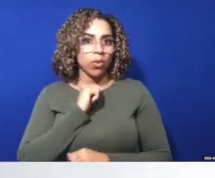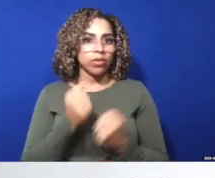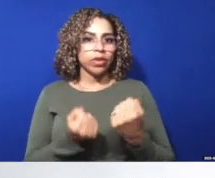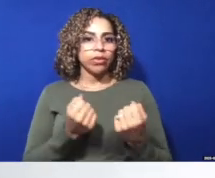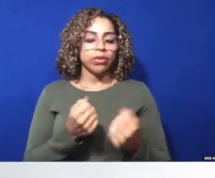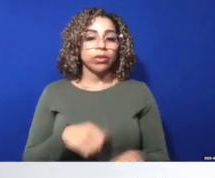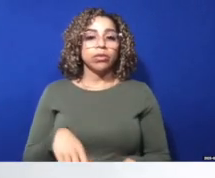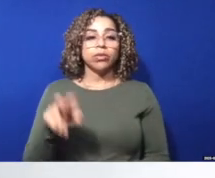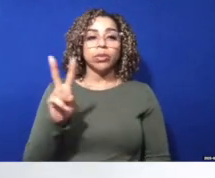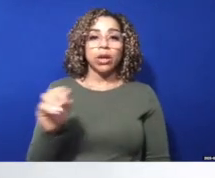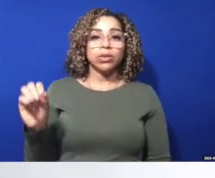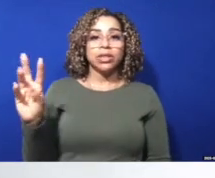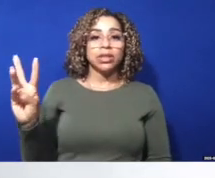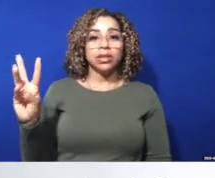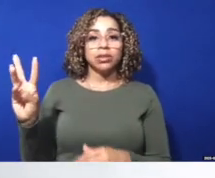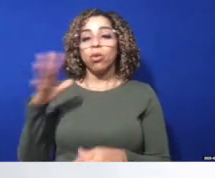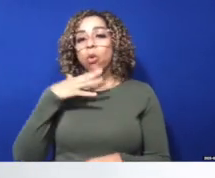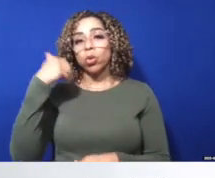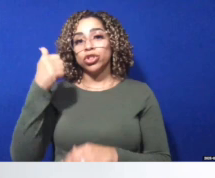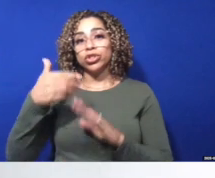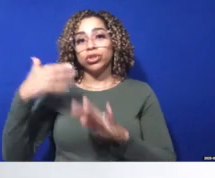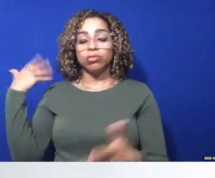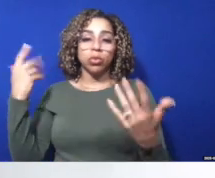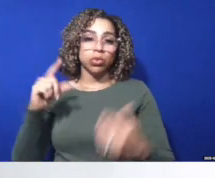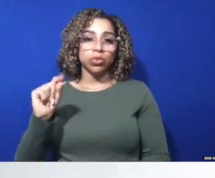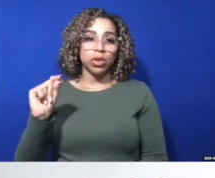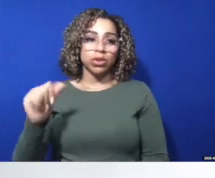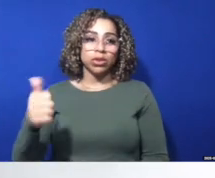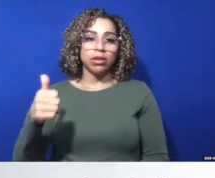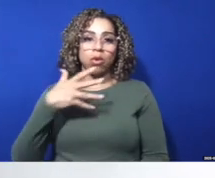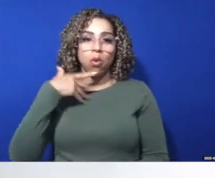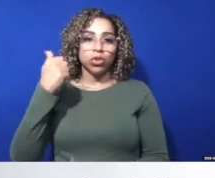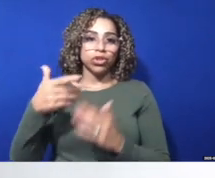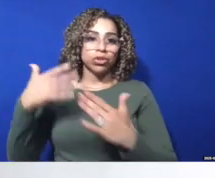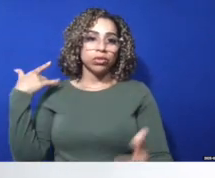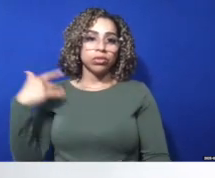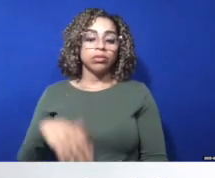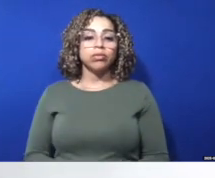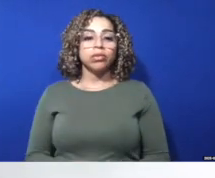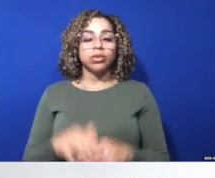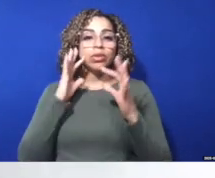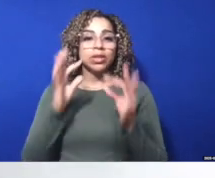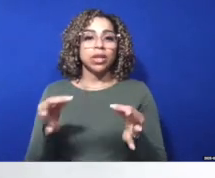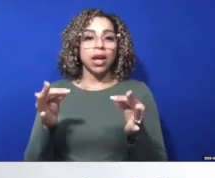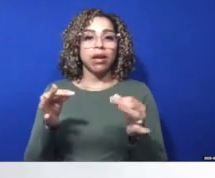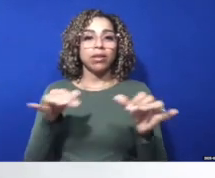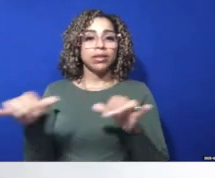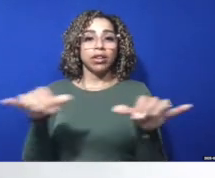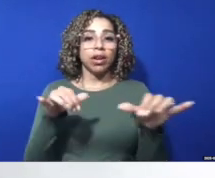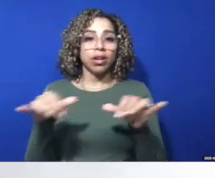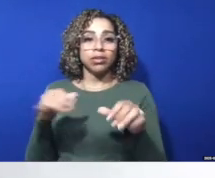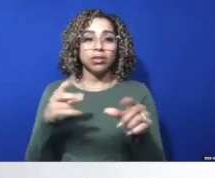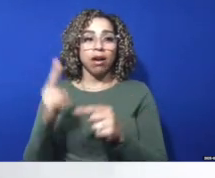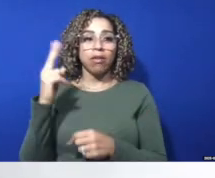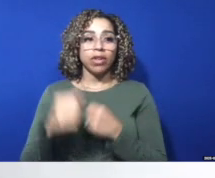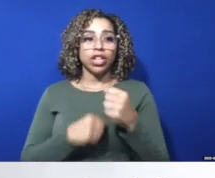range from 2006 or older to 2010 or older. To decide on a standardized cutoff year, the program will require a method